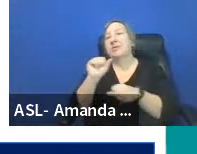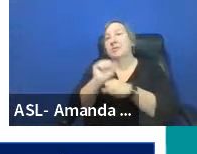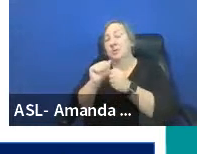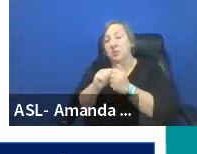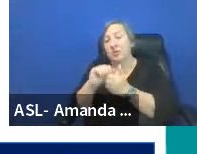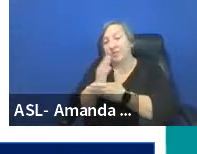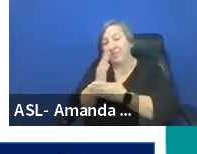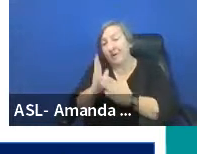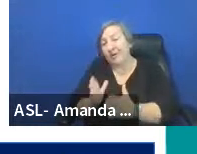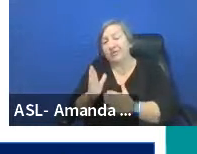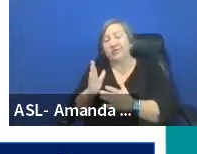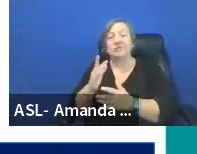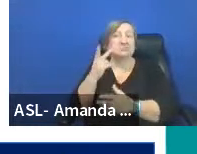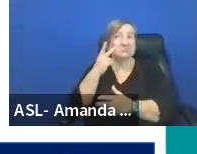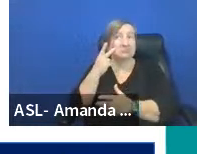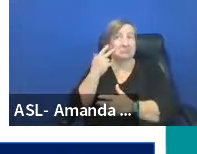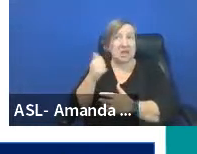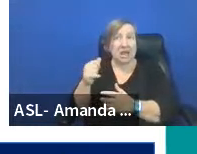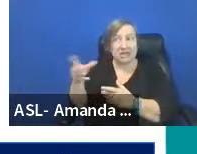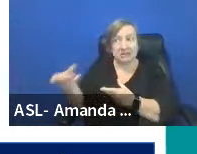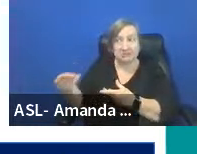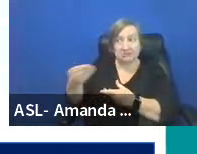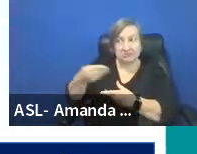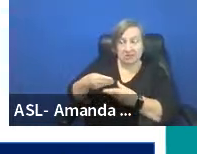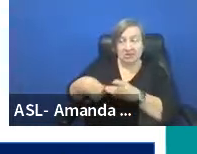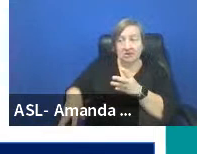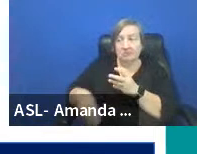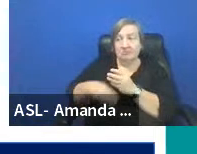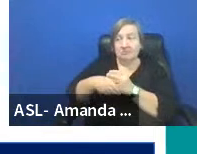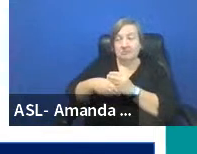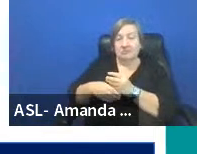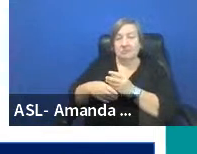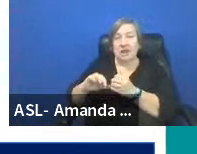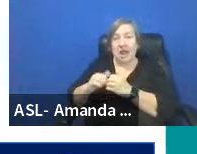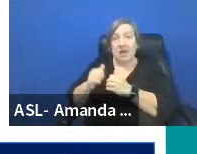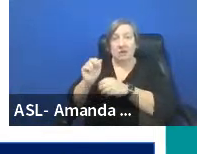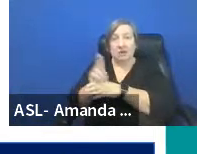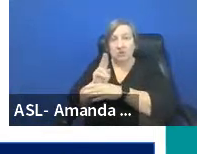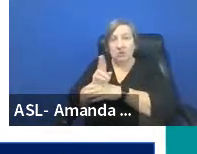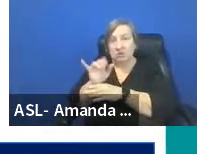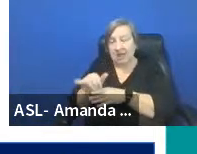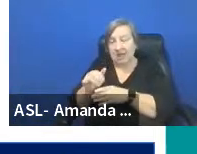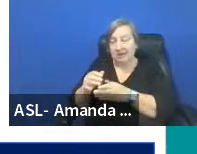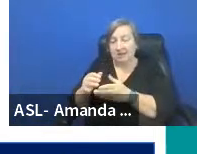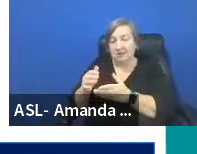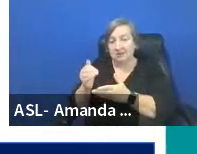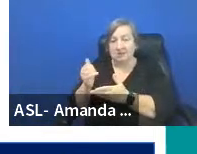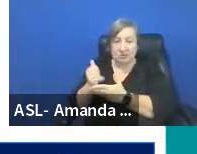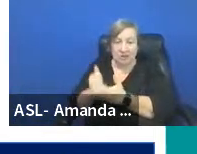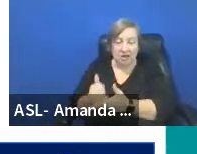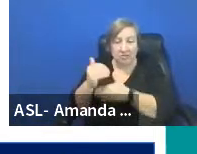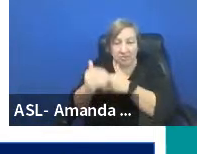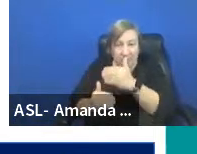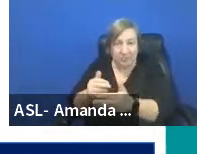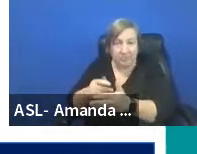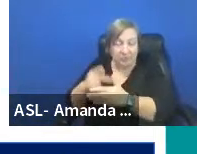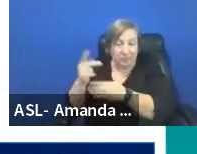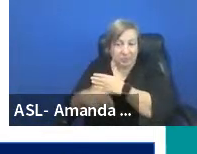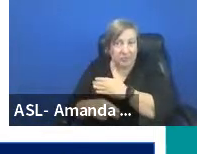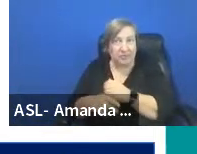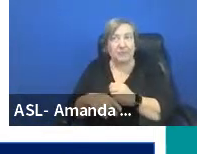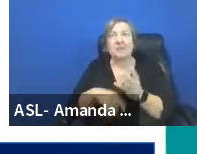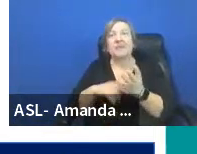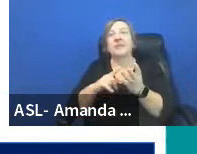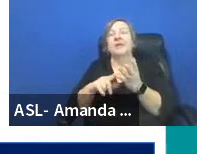any potential contributions from partner agencies or leverage opportunities with the program, and then